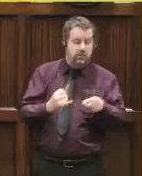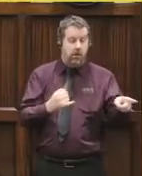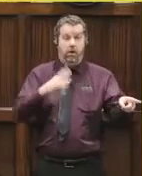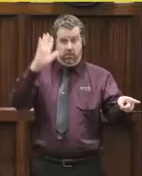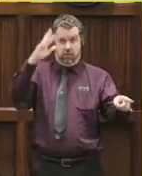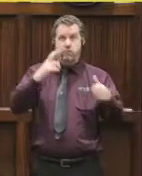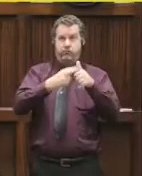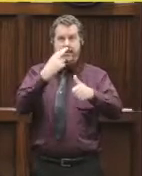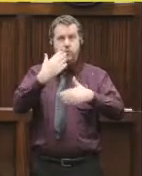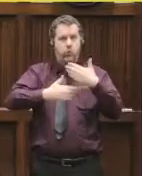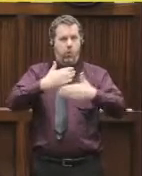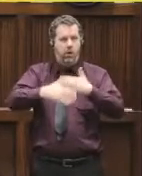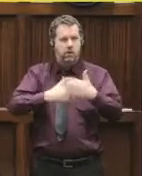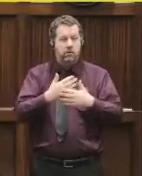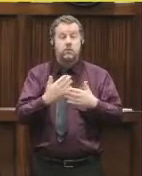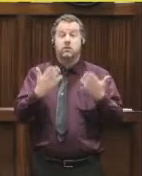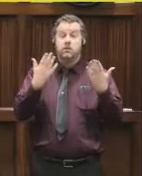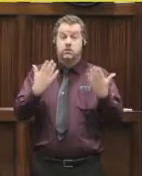Okay.